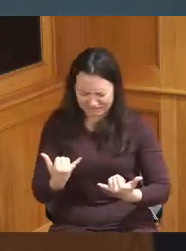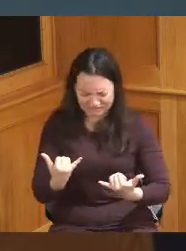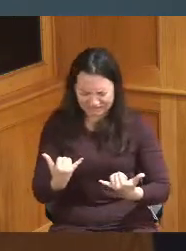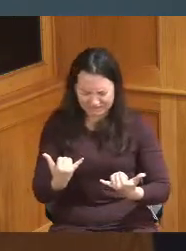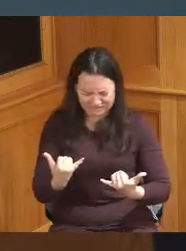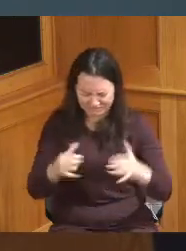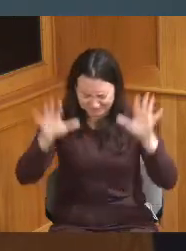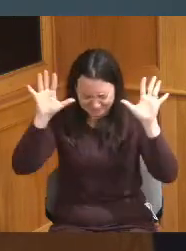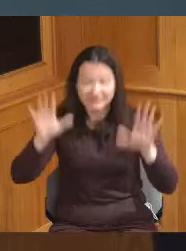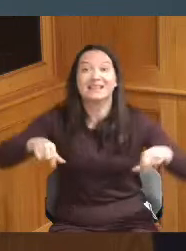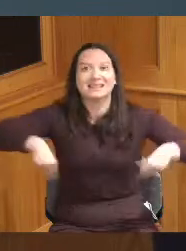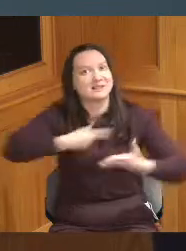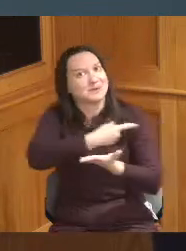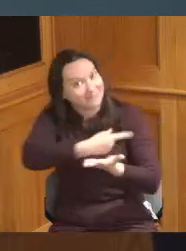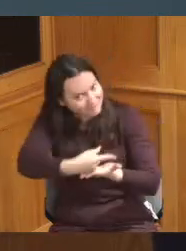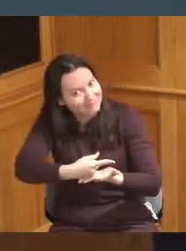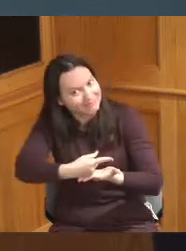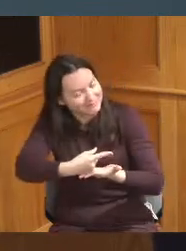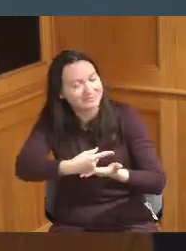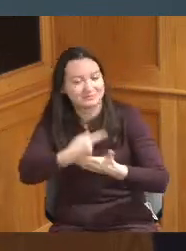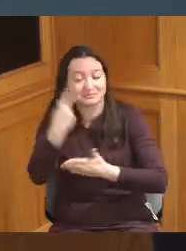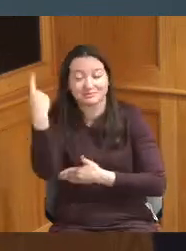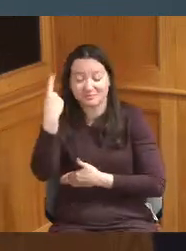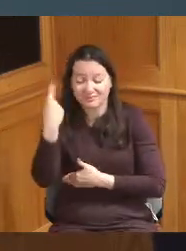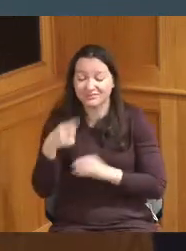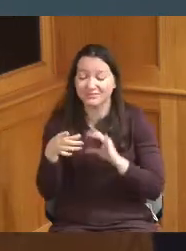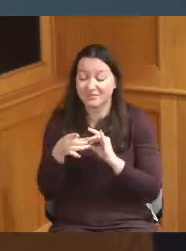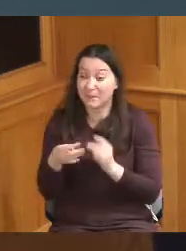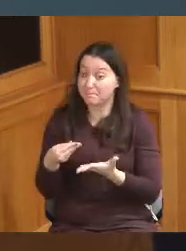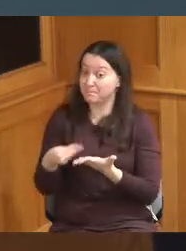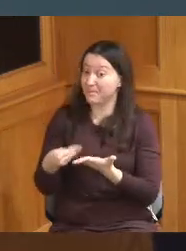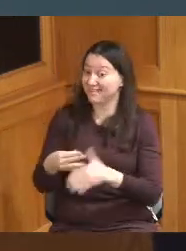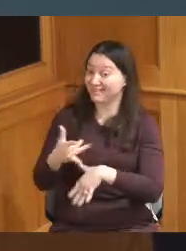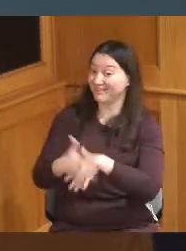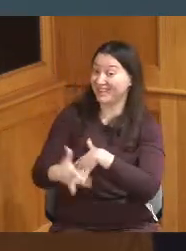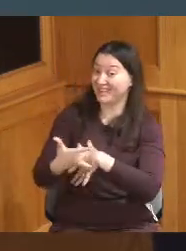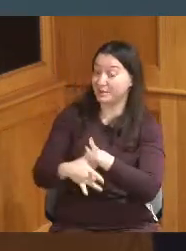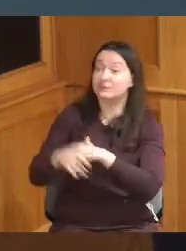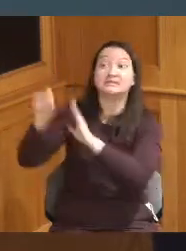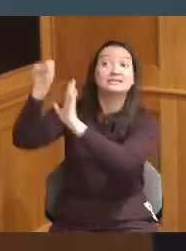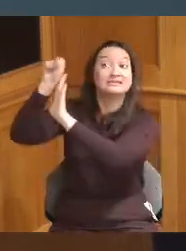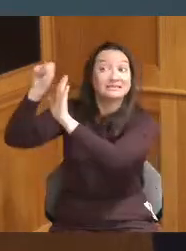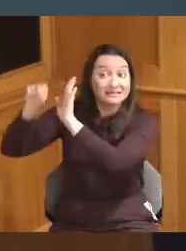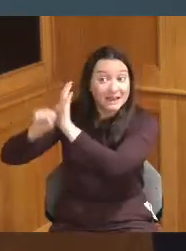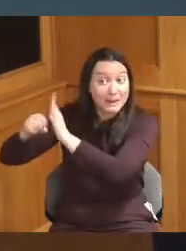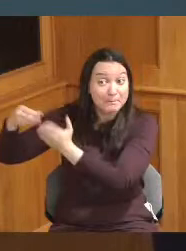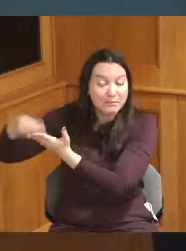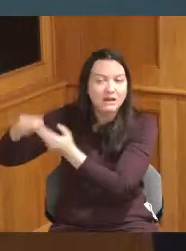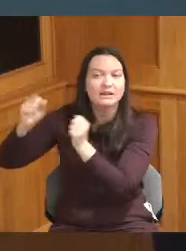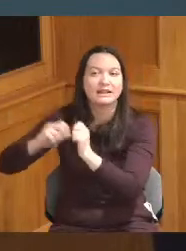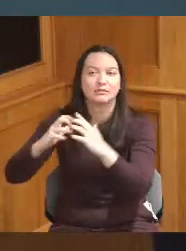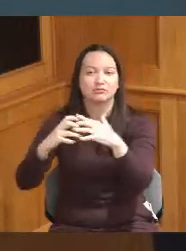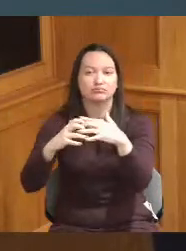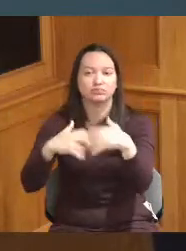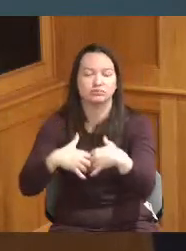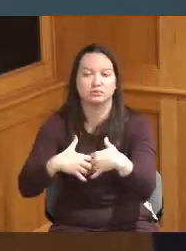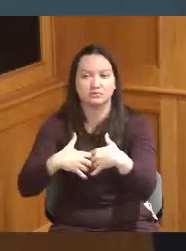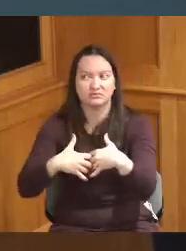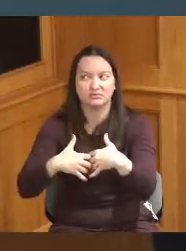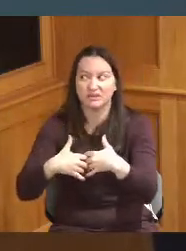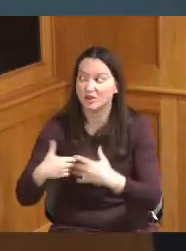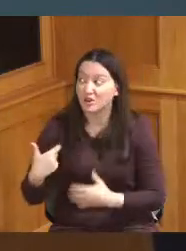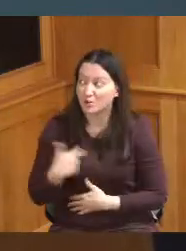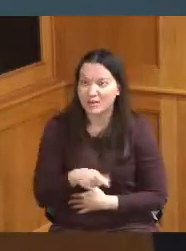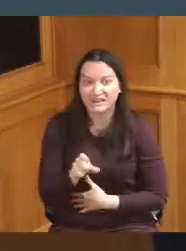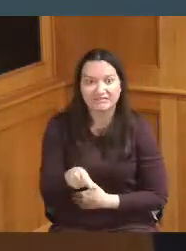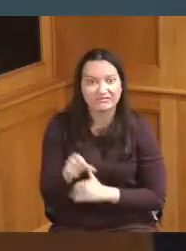together now, but it was this week. But one of the things I was saying, there's money, state money, to tear down. We need some state